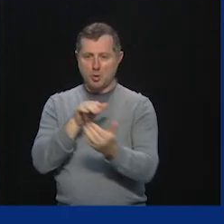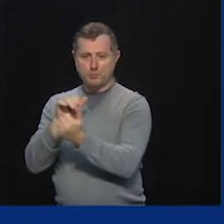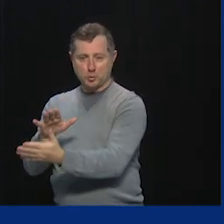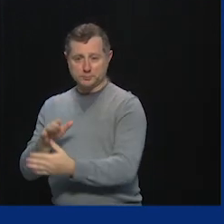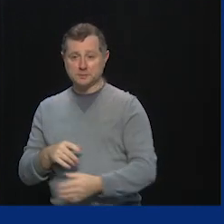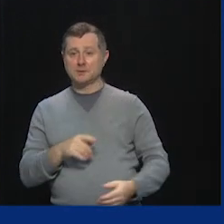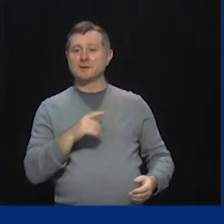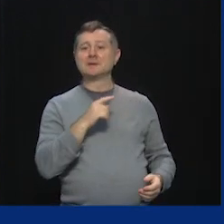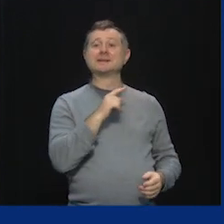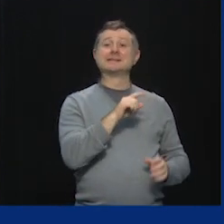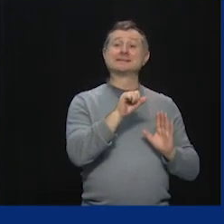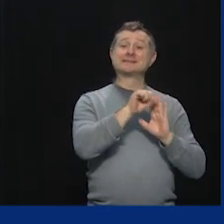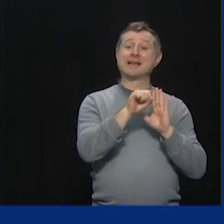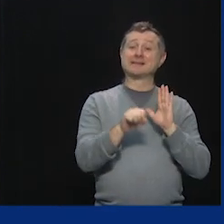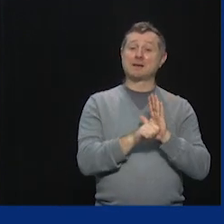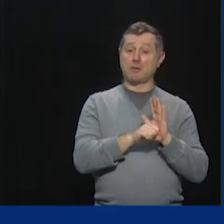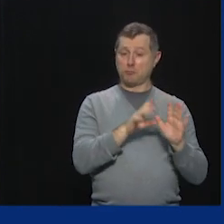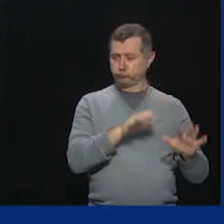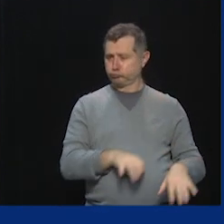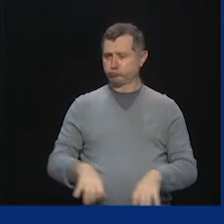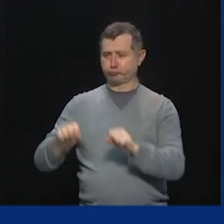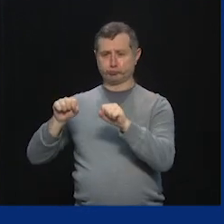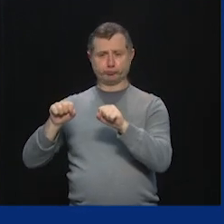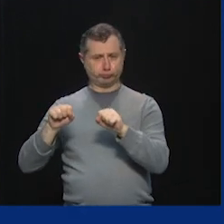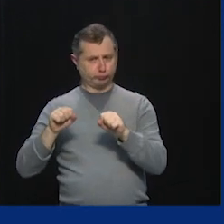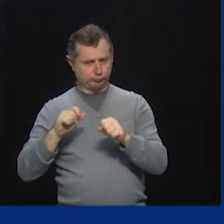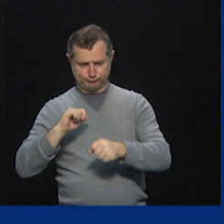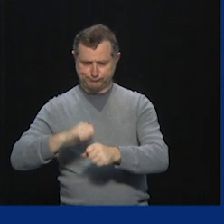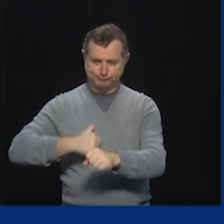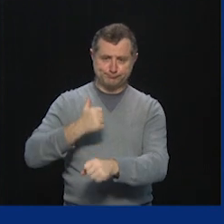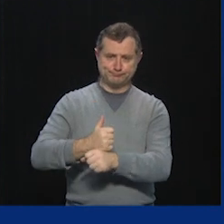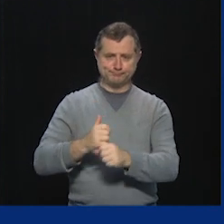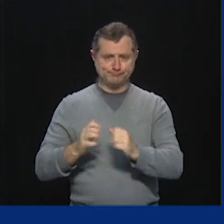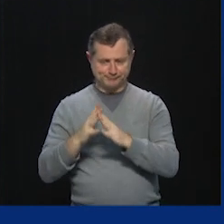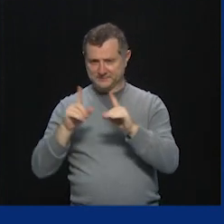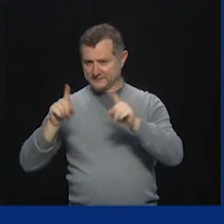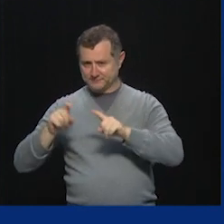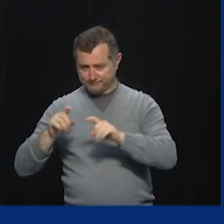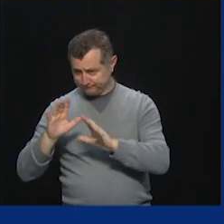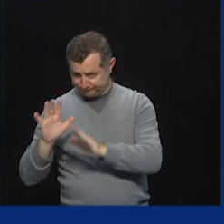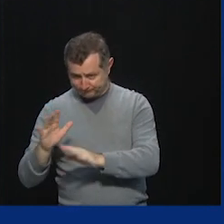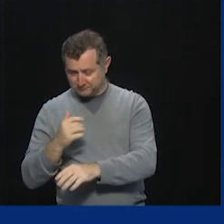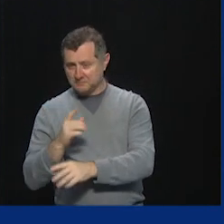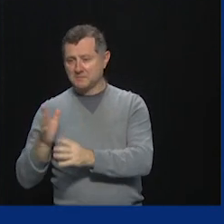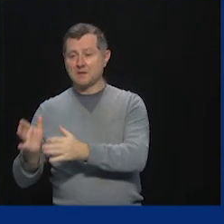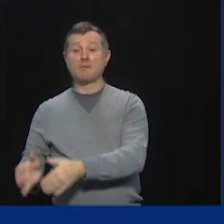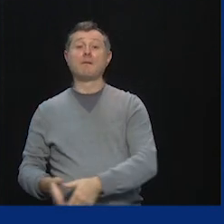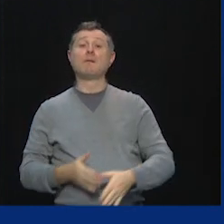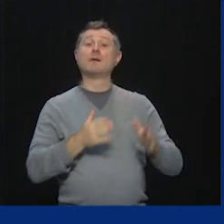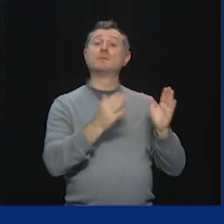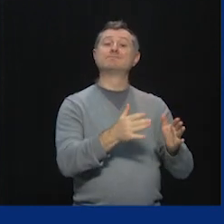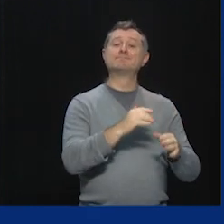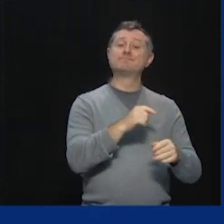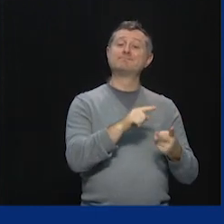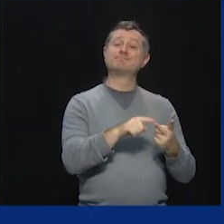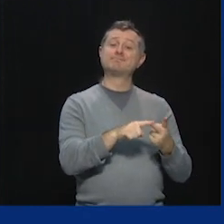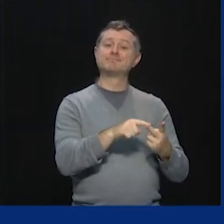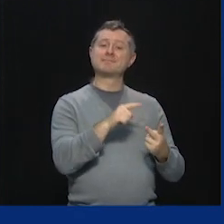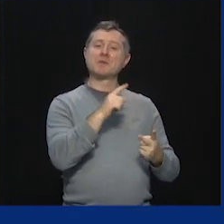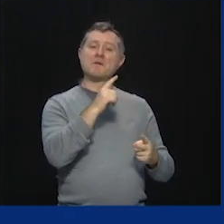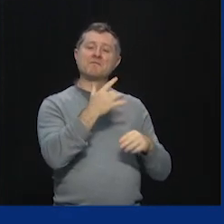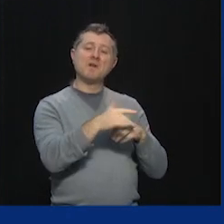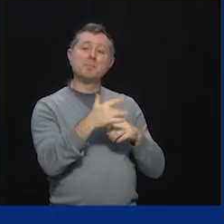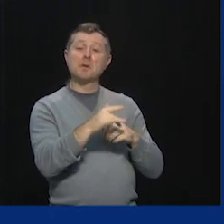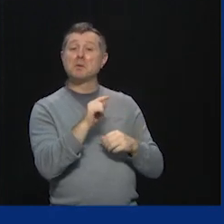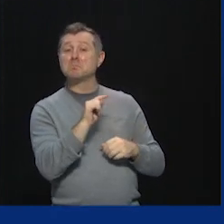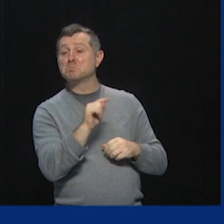sets up the testing sites, does everything. That's one path. The other one is you have that available, you do it when necessary,